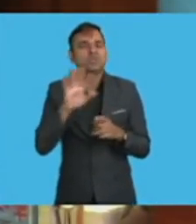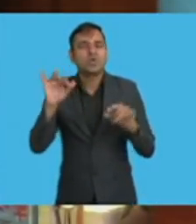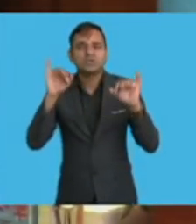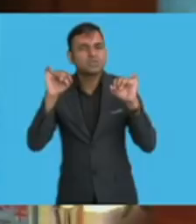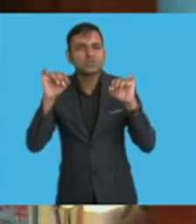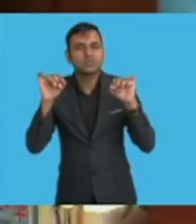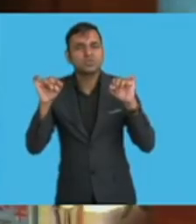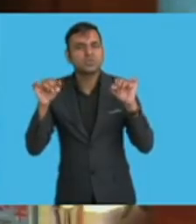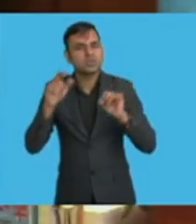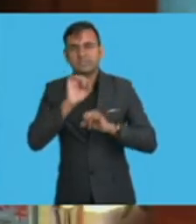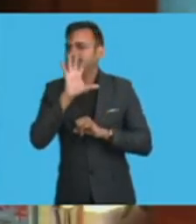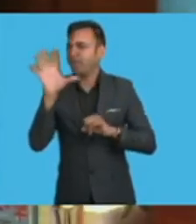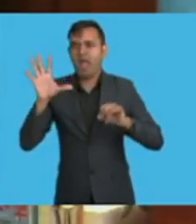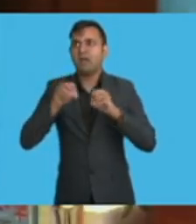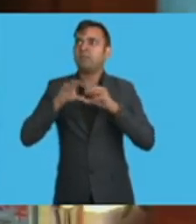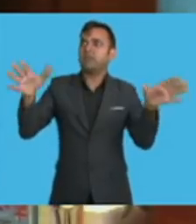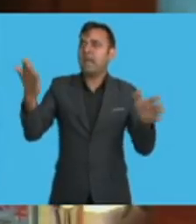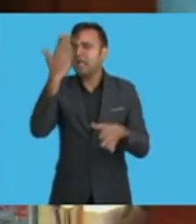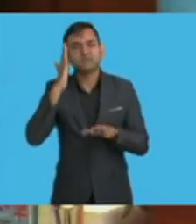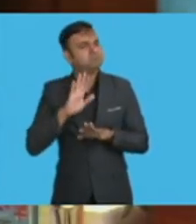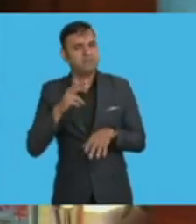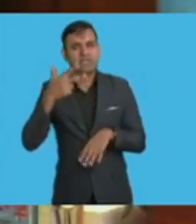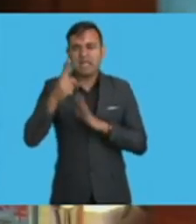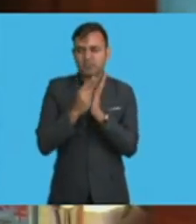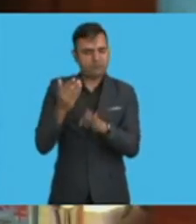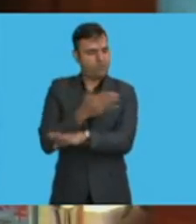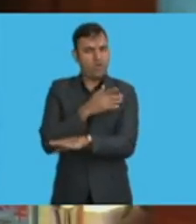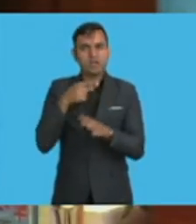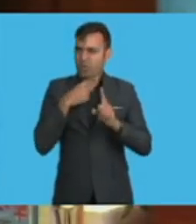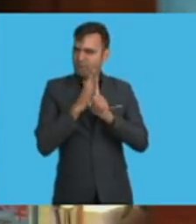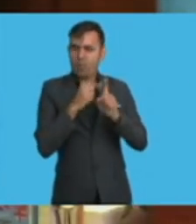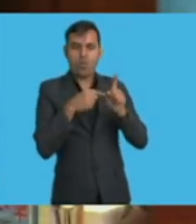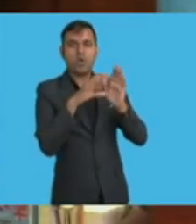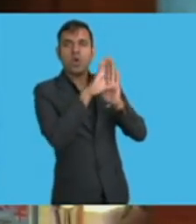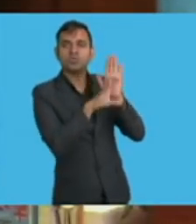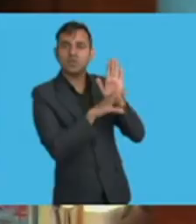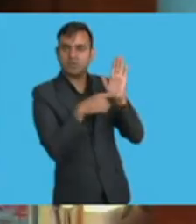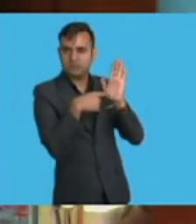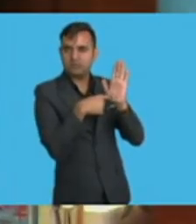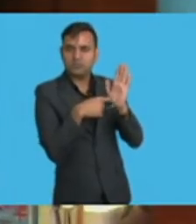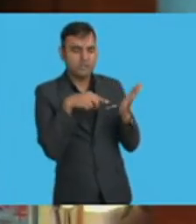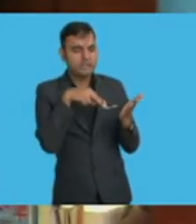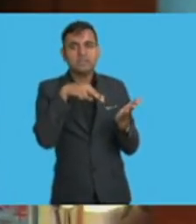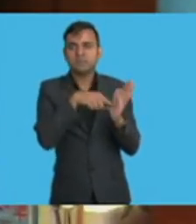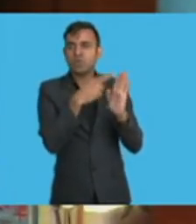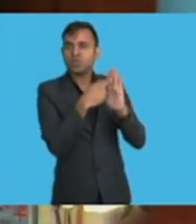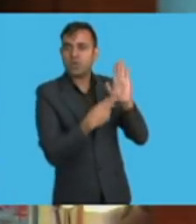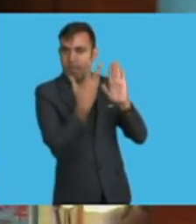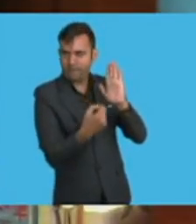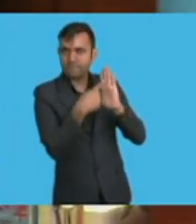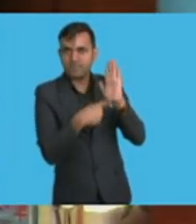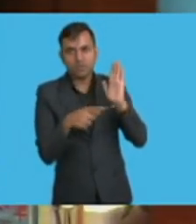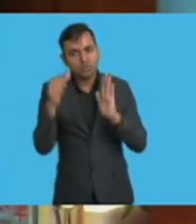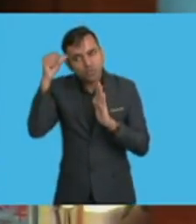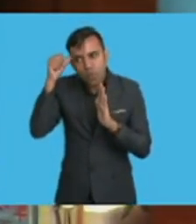am guided by the provisions of the Constitution and the standing orders, and honourable members are aware that timelines stipulated under the standing orders